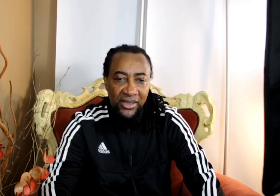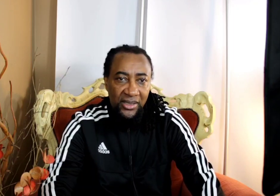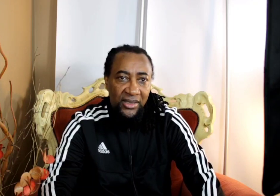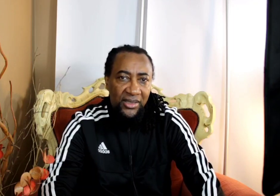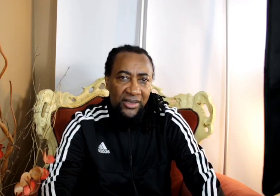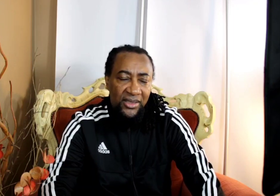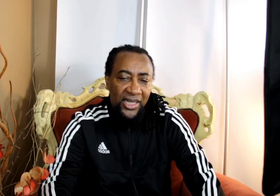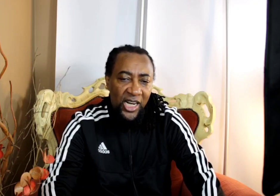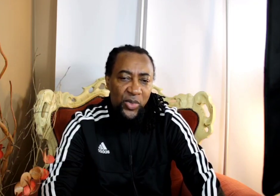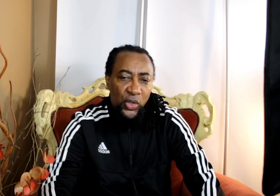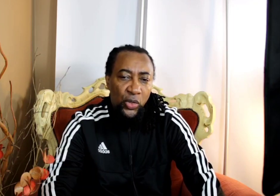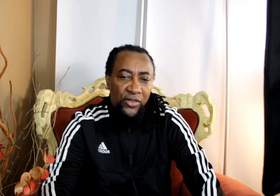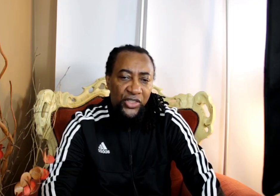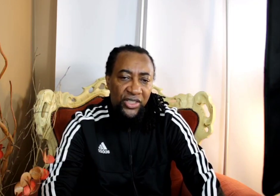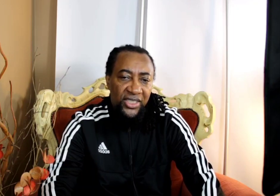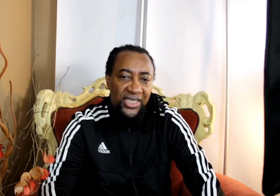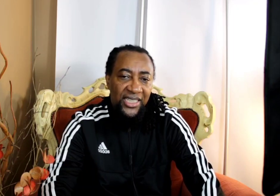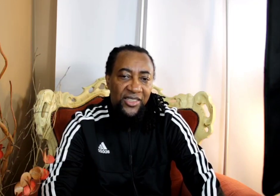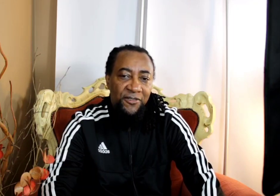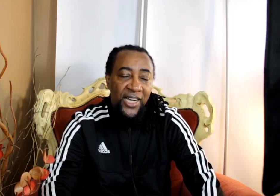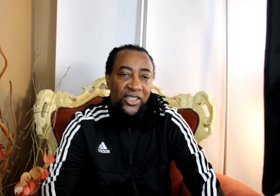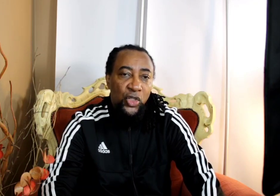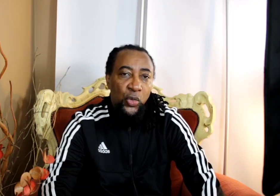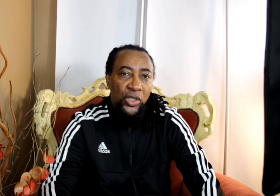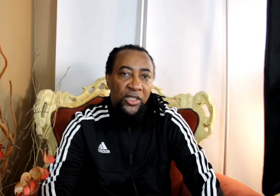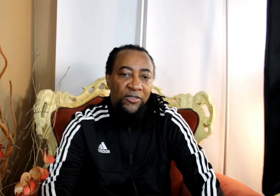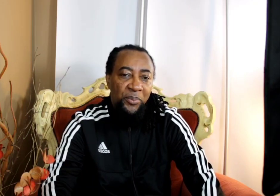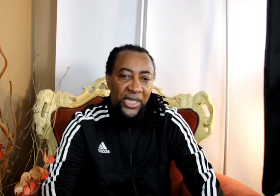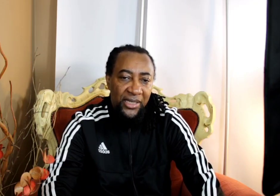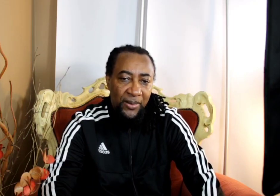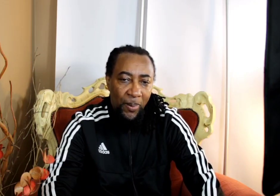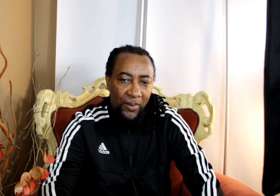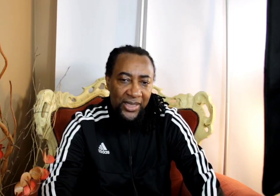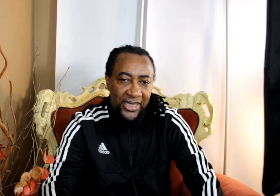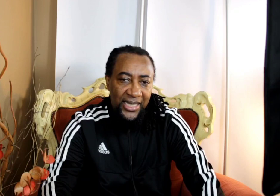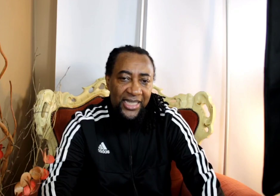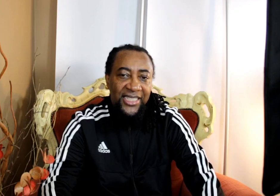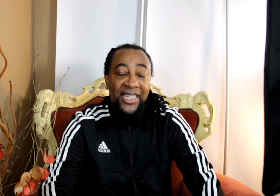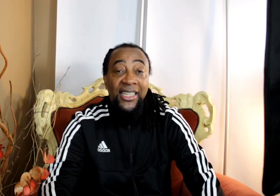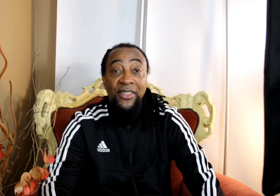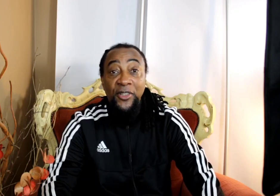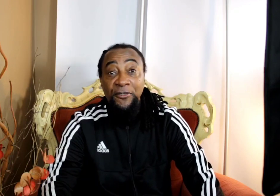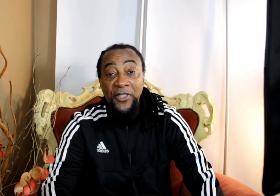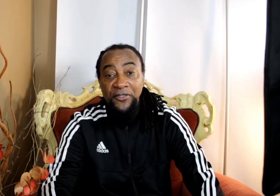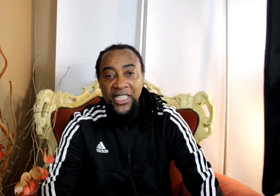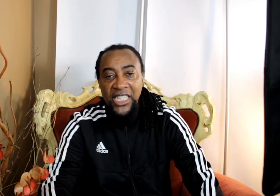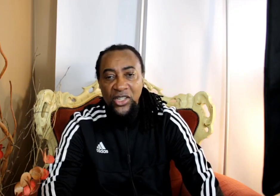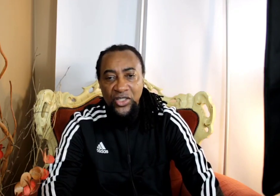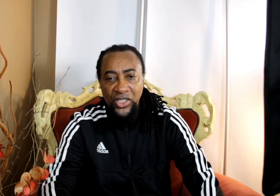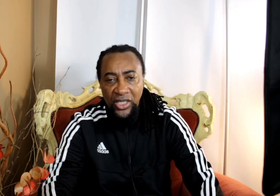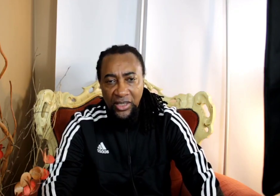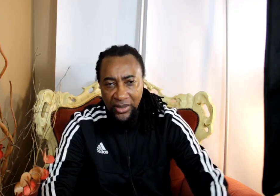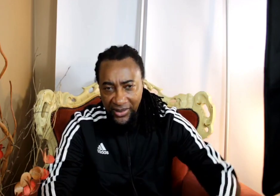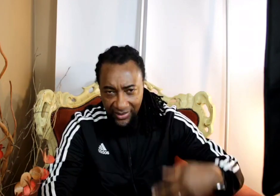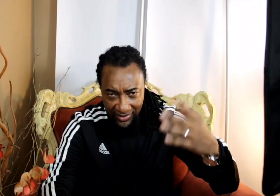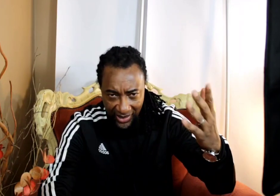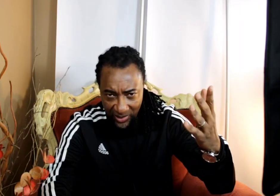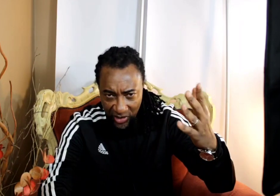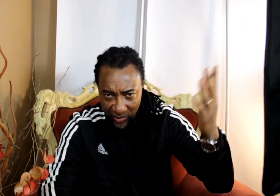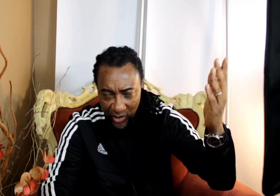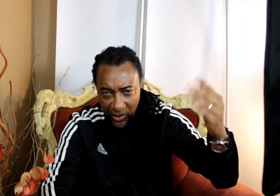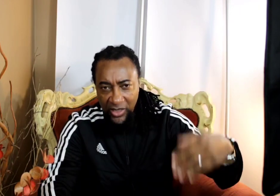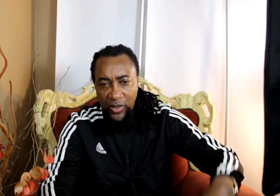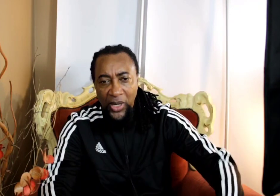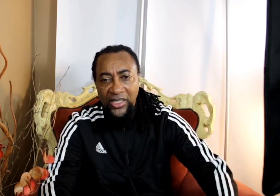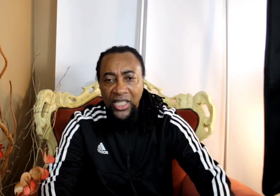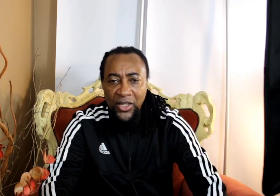adopting the Caribbean Court of Justice as their final court of appeal. He said that after 50 years, right, then he